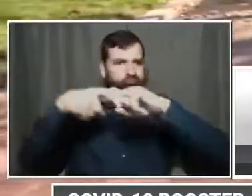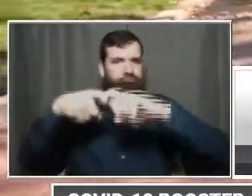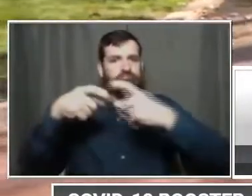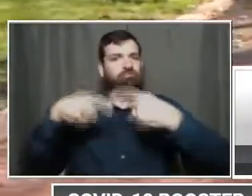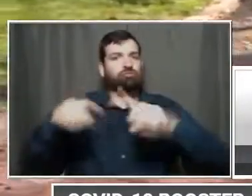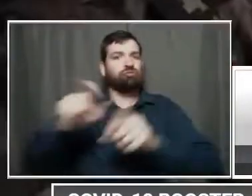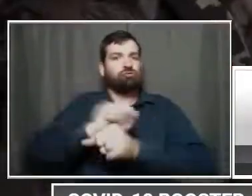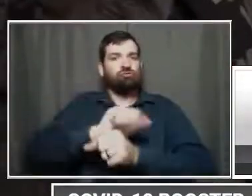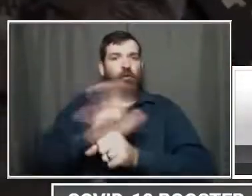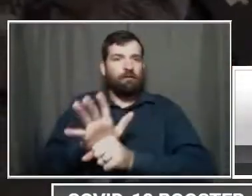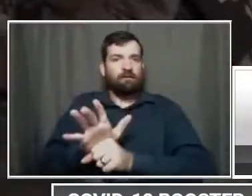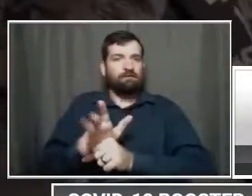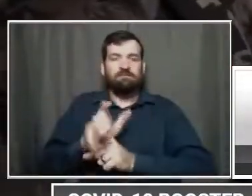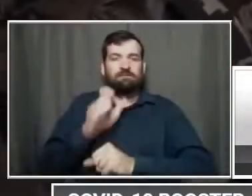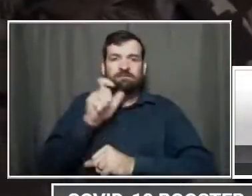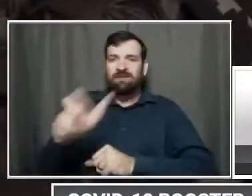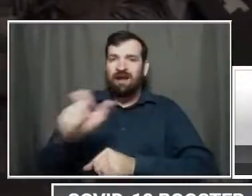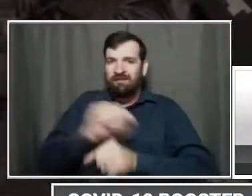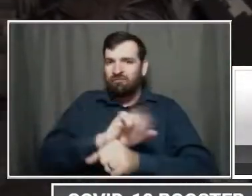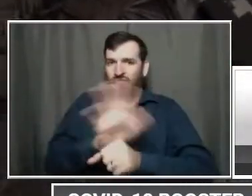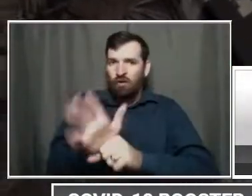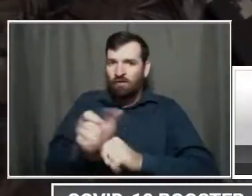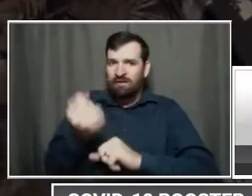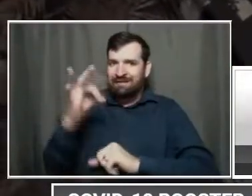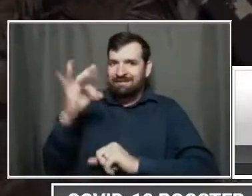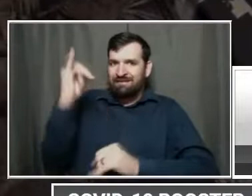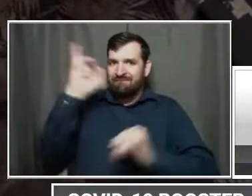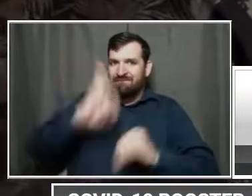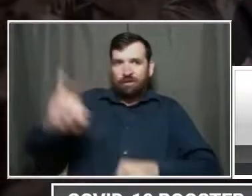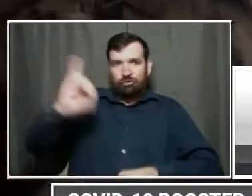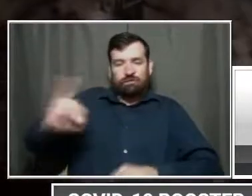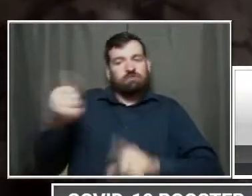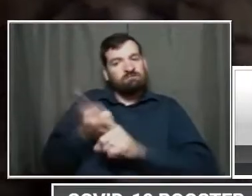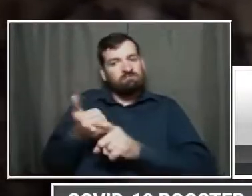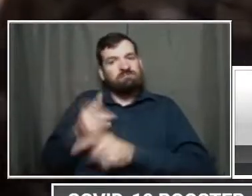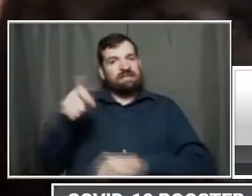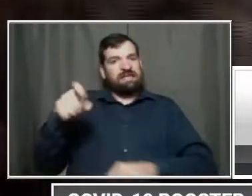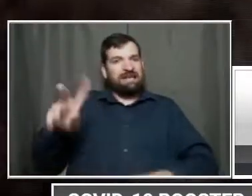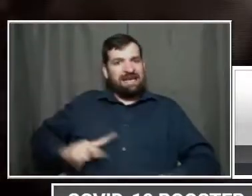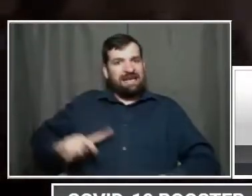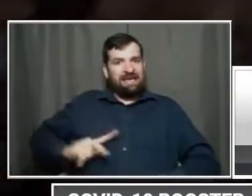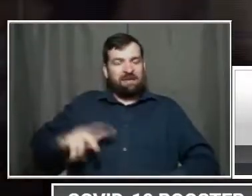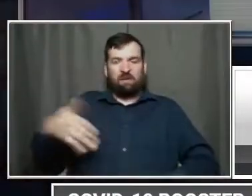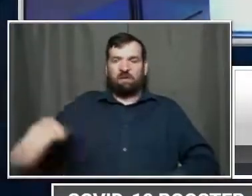wasn't the COVID-19 infection. He needed a kidney, and he needed it fast.